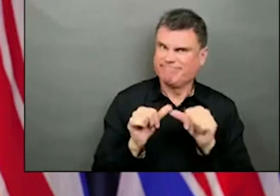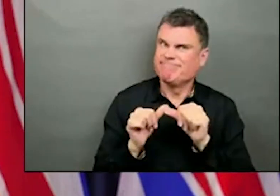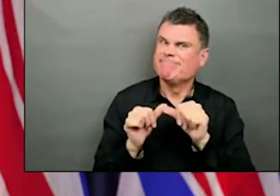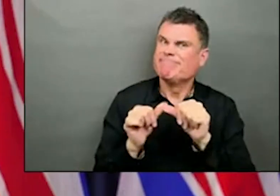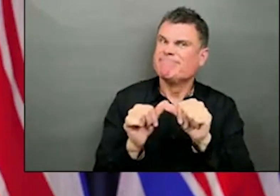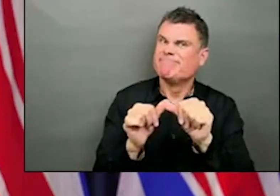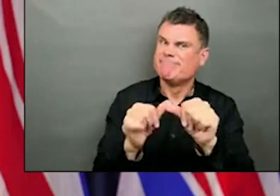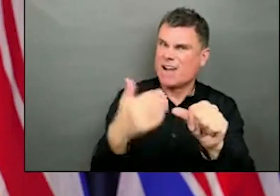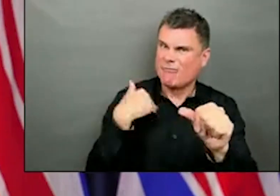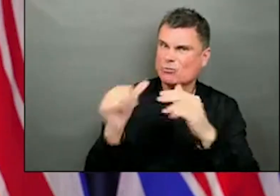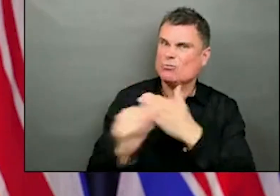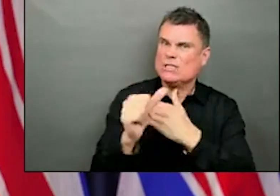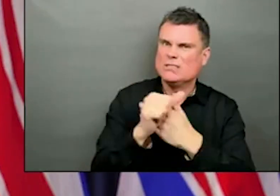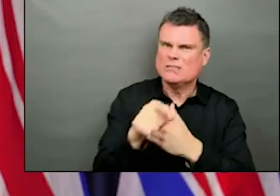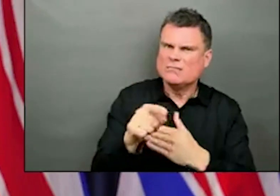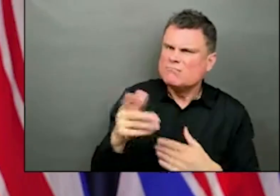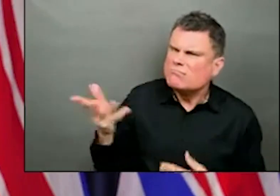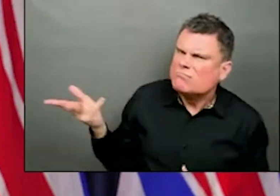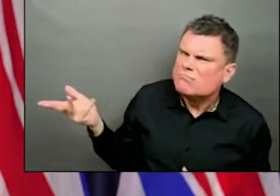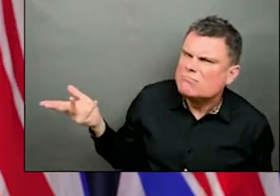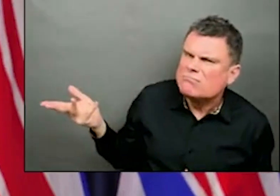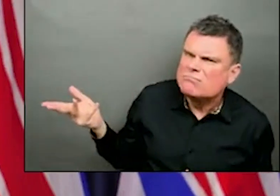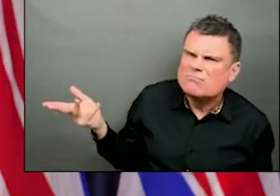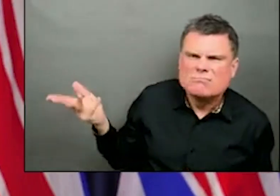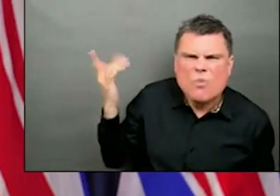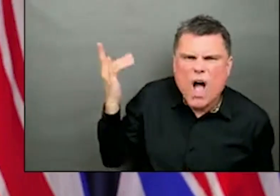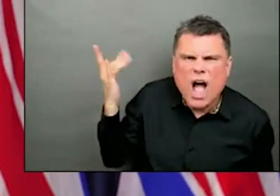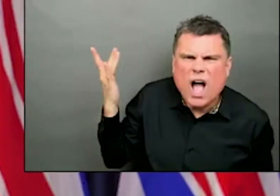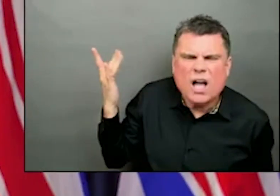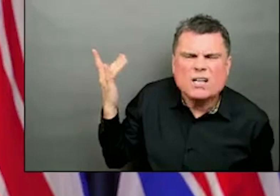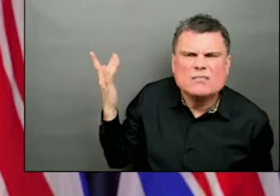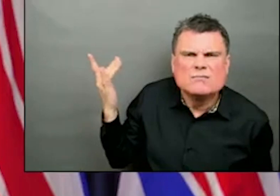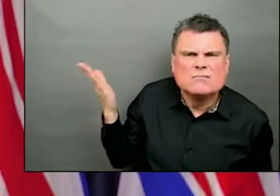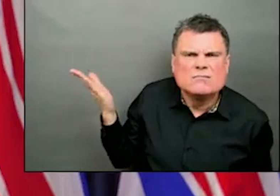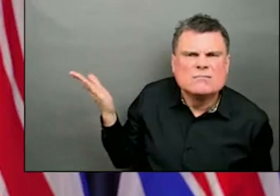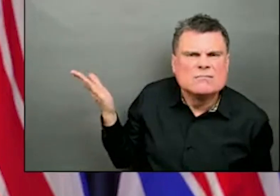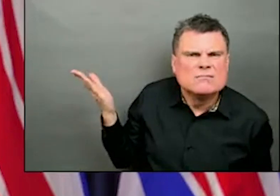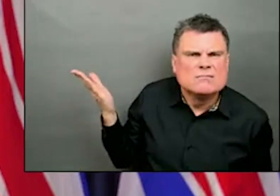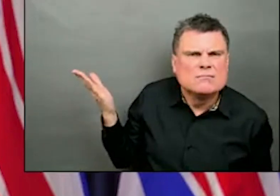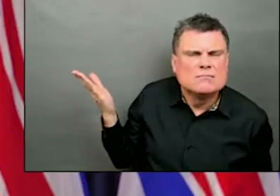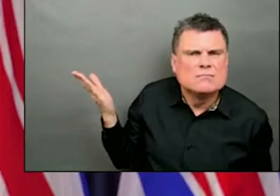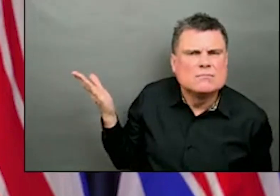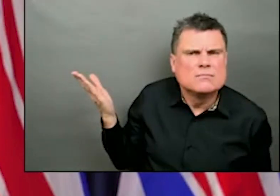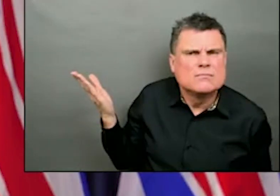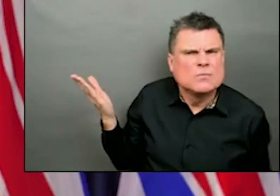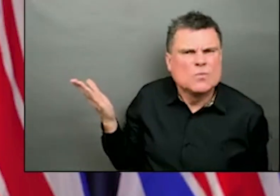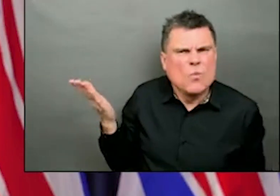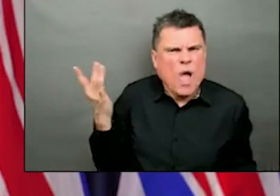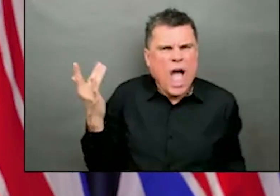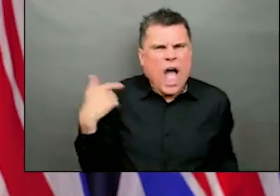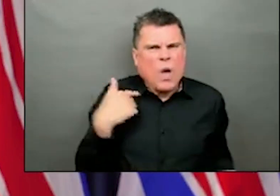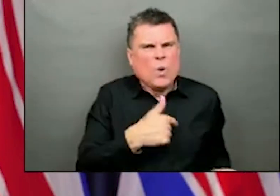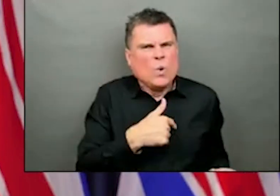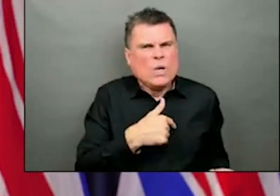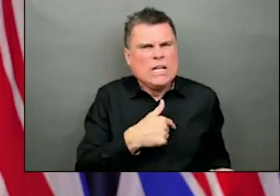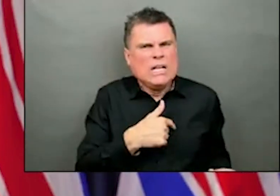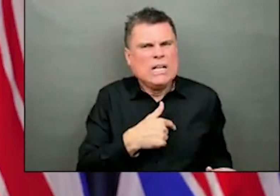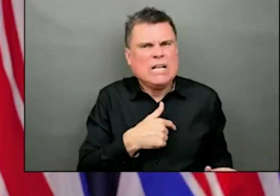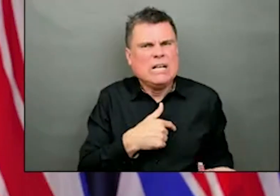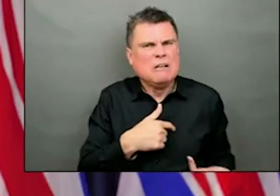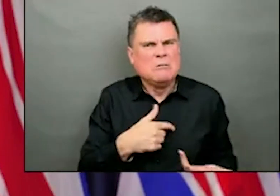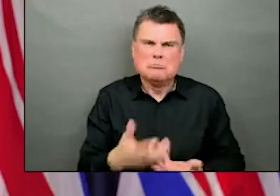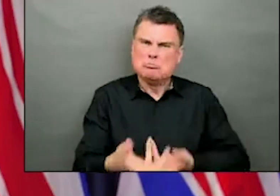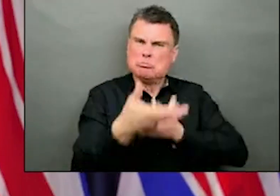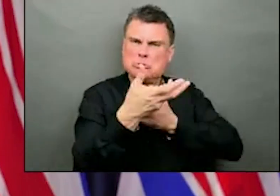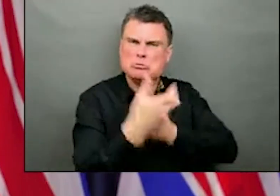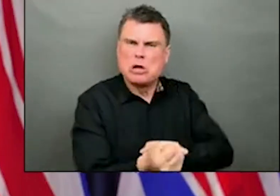assessment, why should anyone assume this is the end of the overruns and the end of the geotechnical problems with